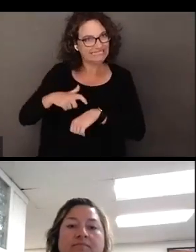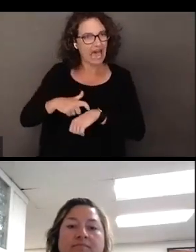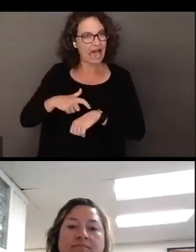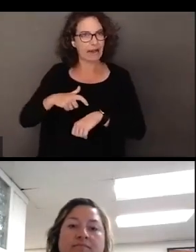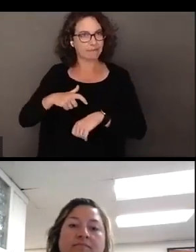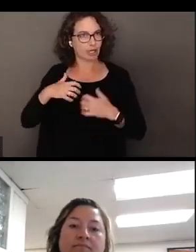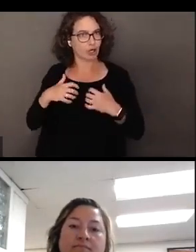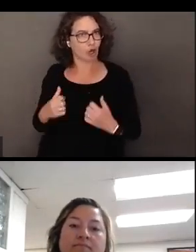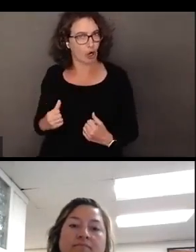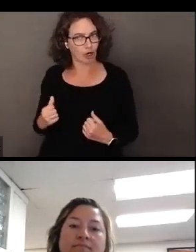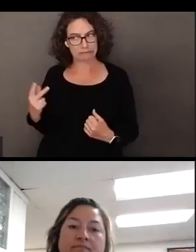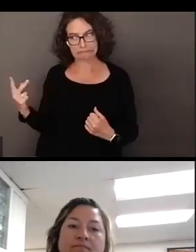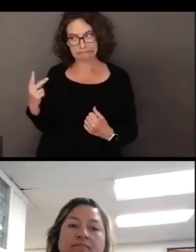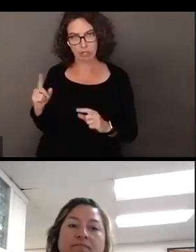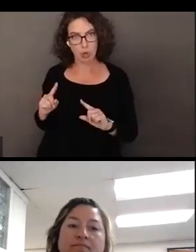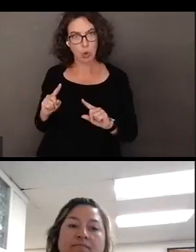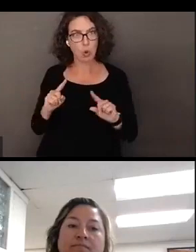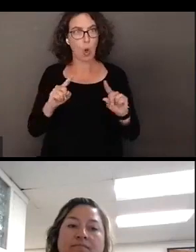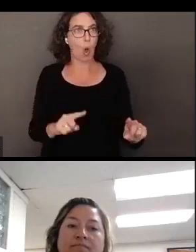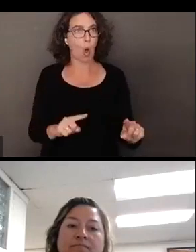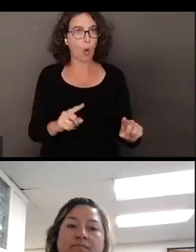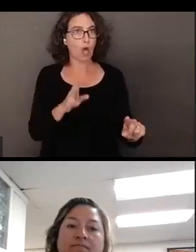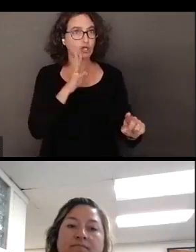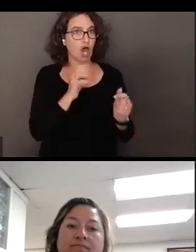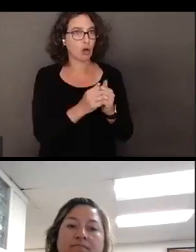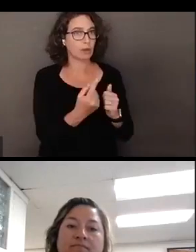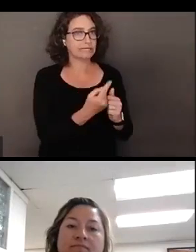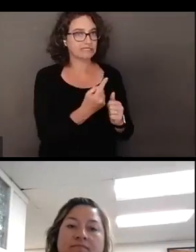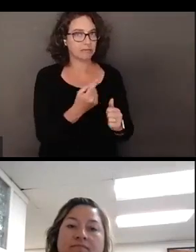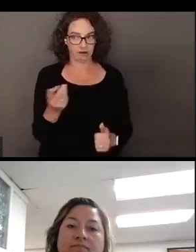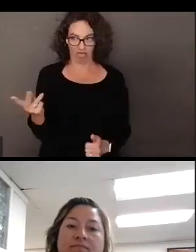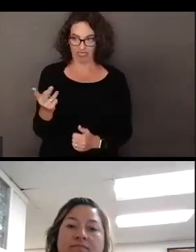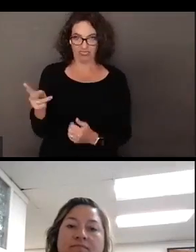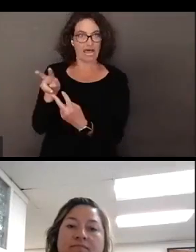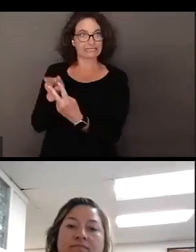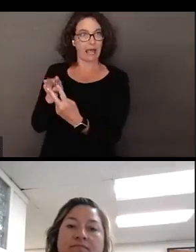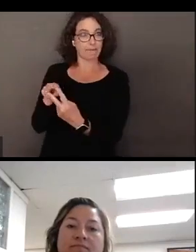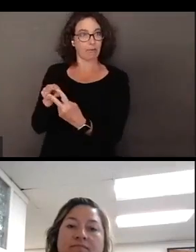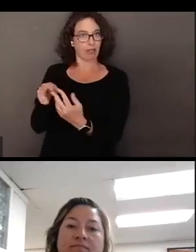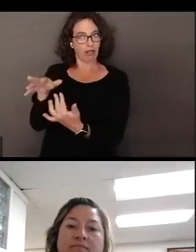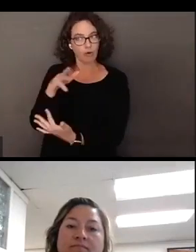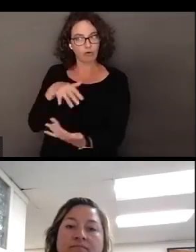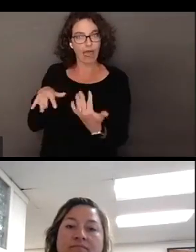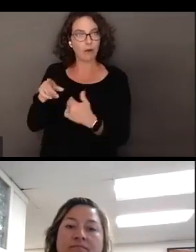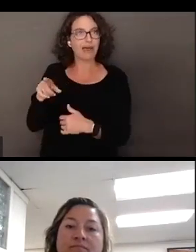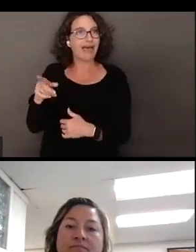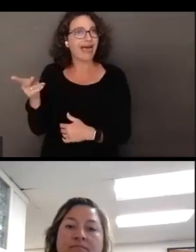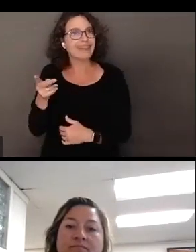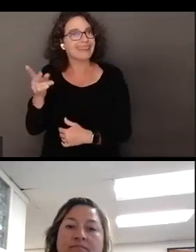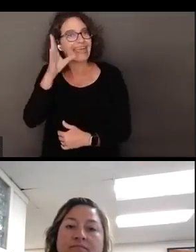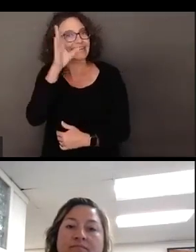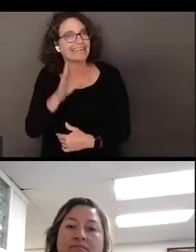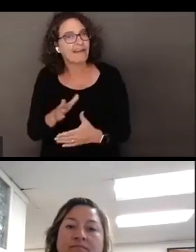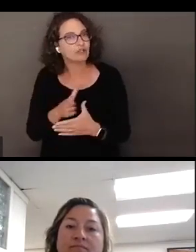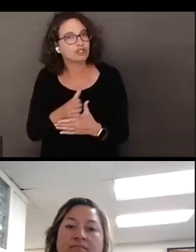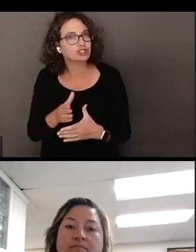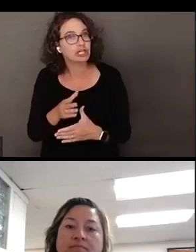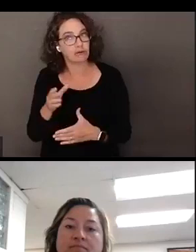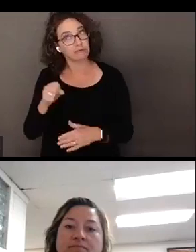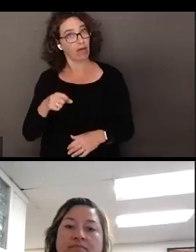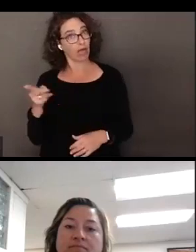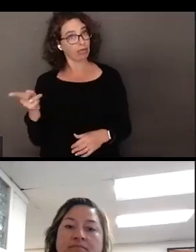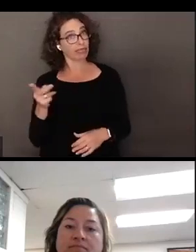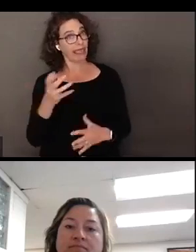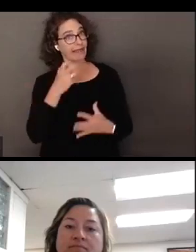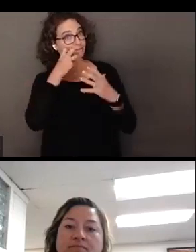go talk to someone. And here was this couple who'd been around a lot and had never shared that that was something they valued in their